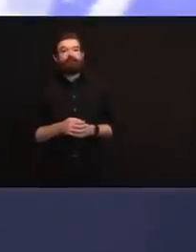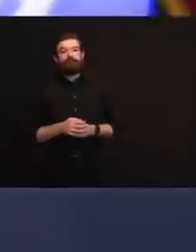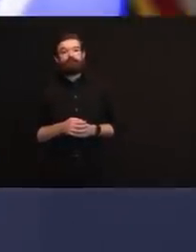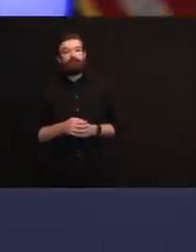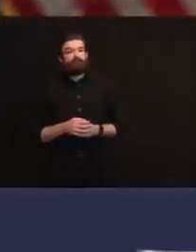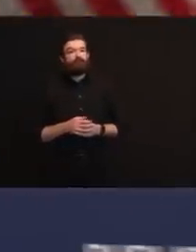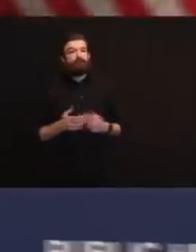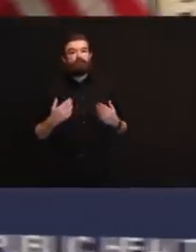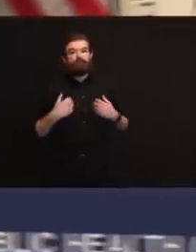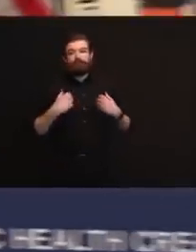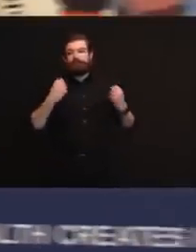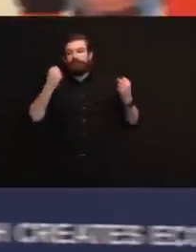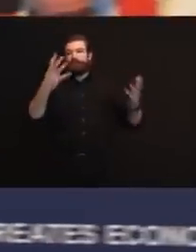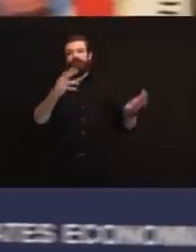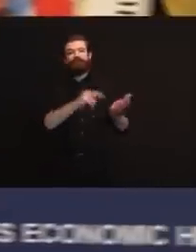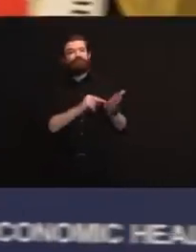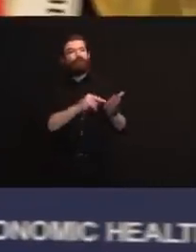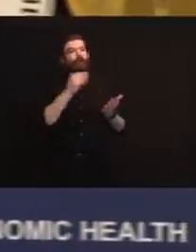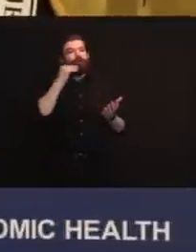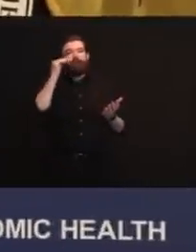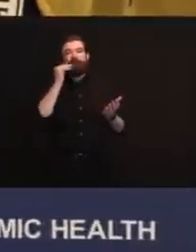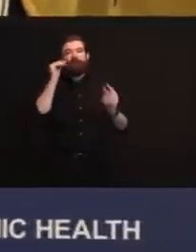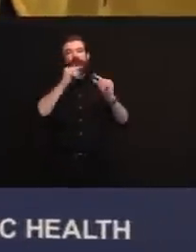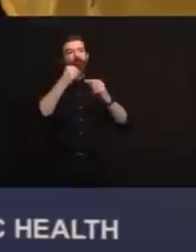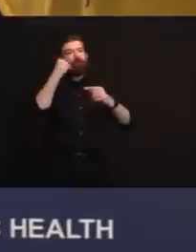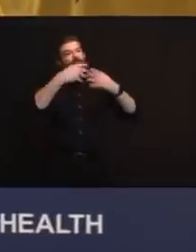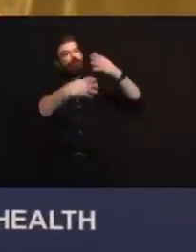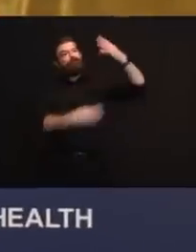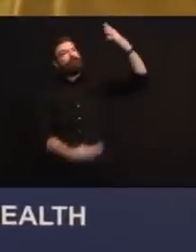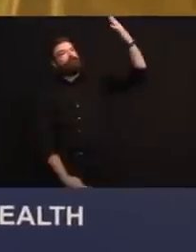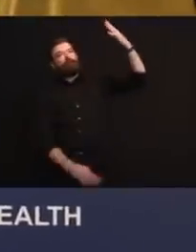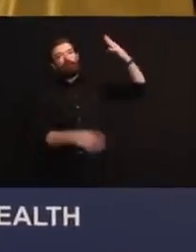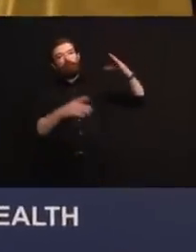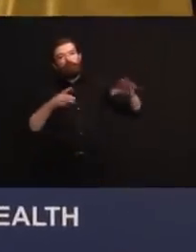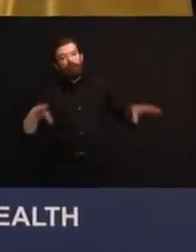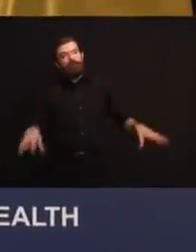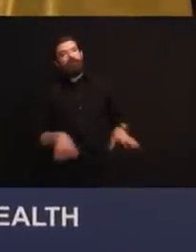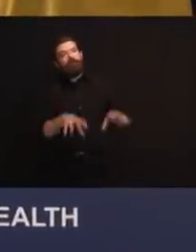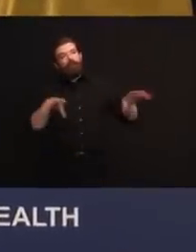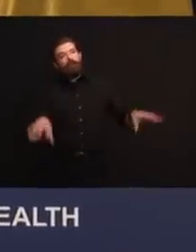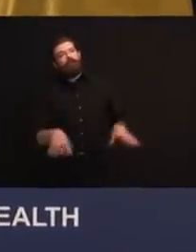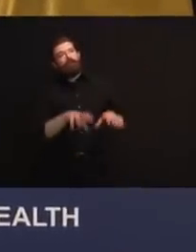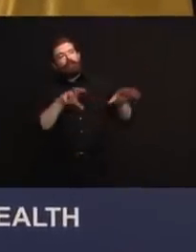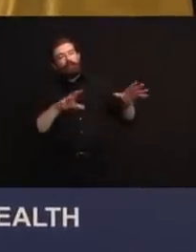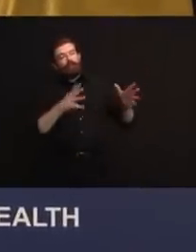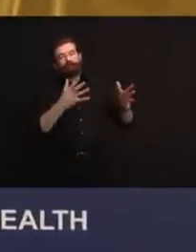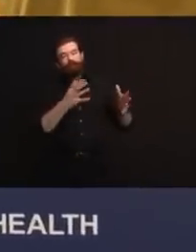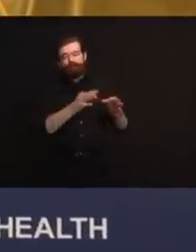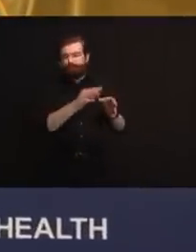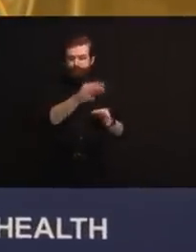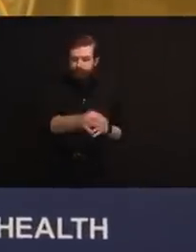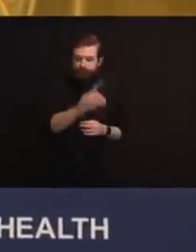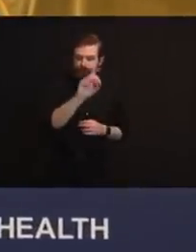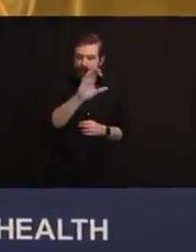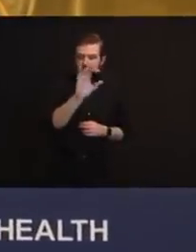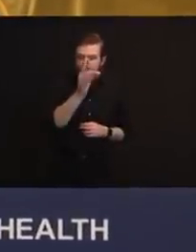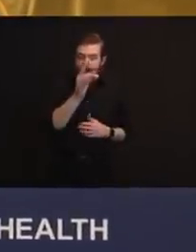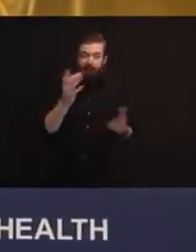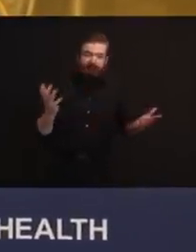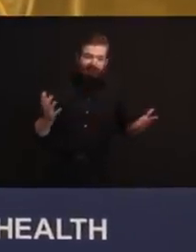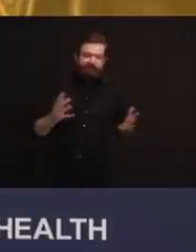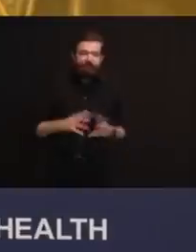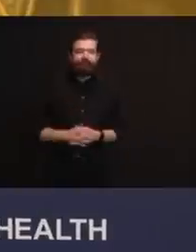I can't get inside the heads of senators or members of the Republican Party as to why they would